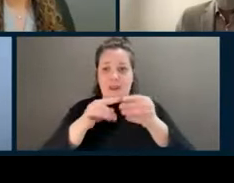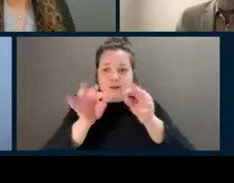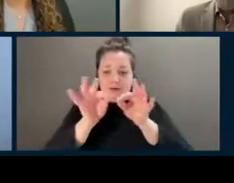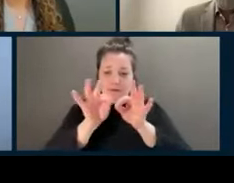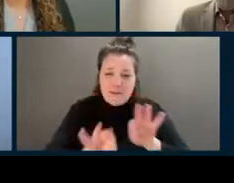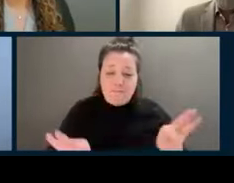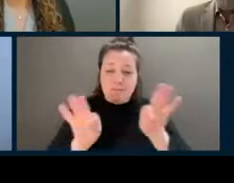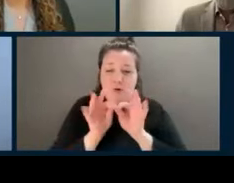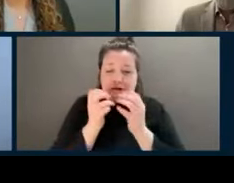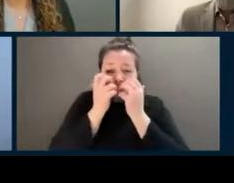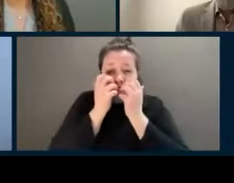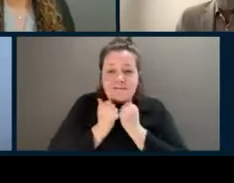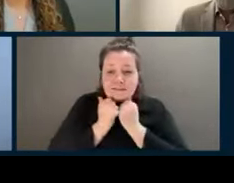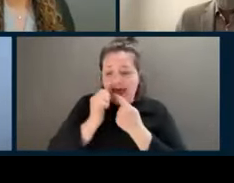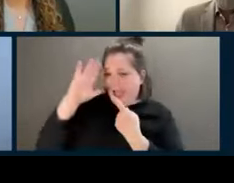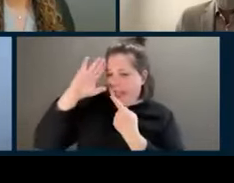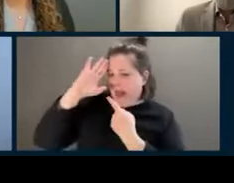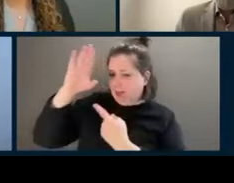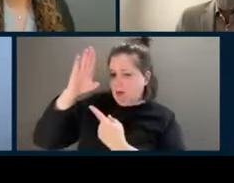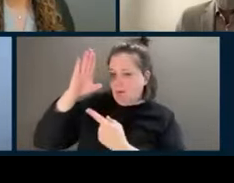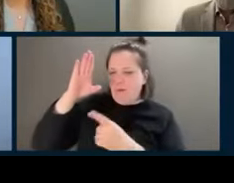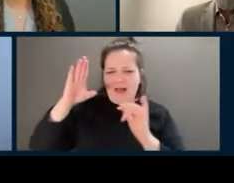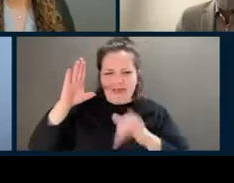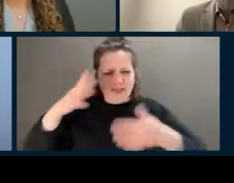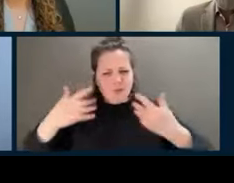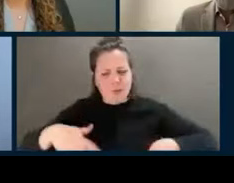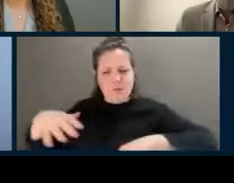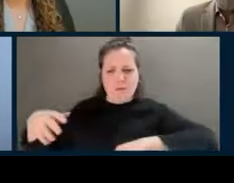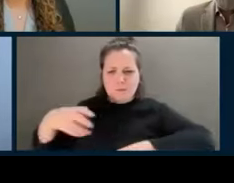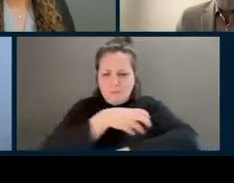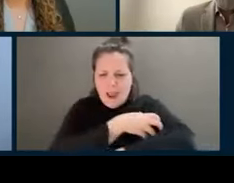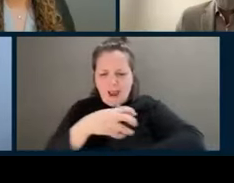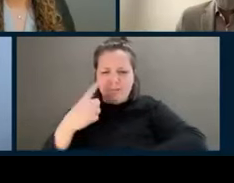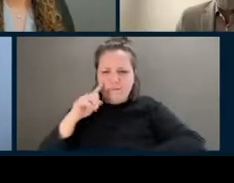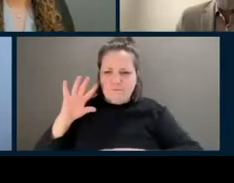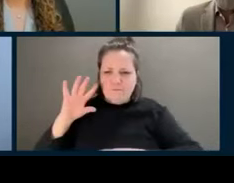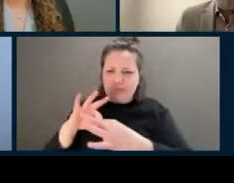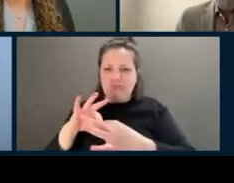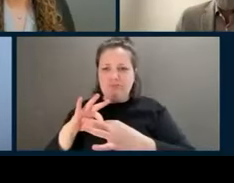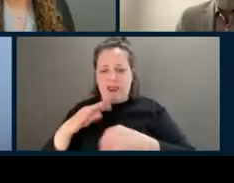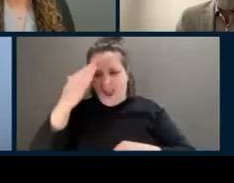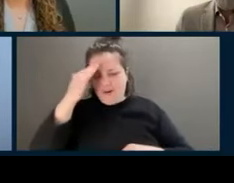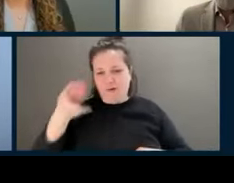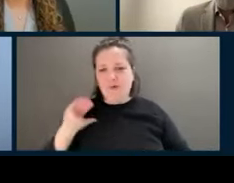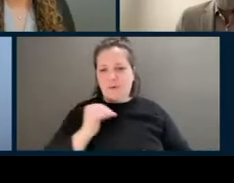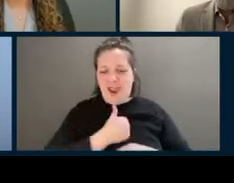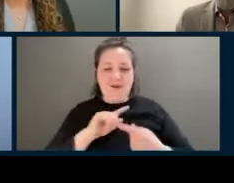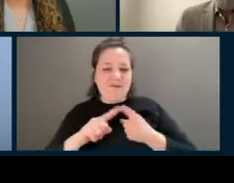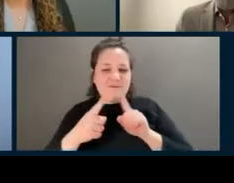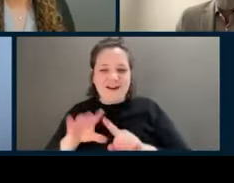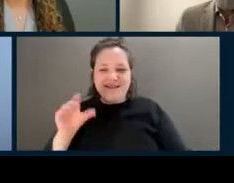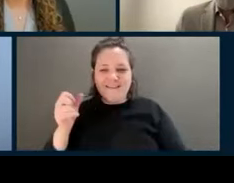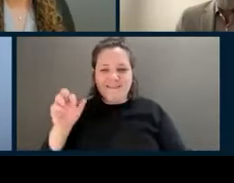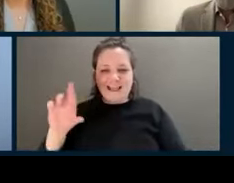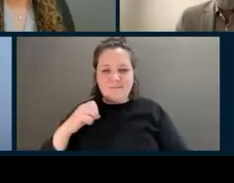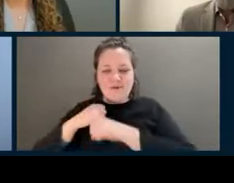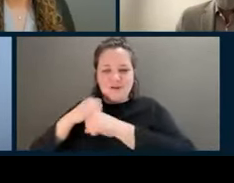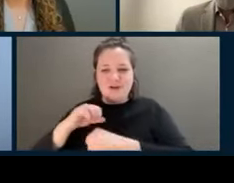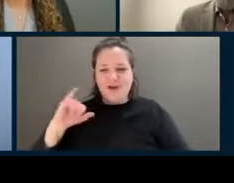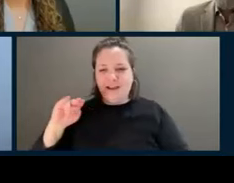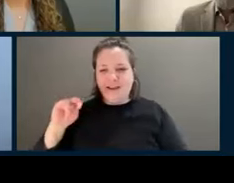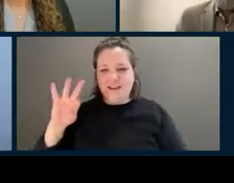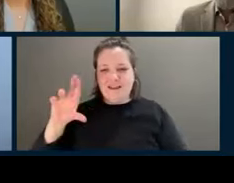hello. As we all know, and I know that our friends at cybersecurity and infrastructure security have used this